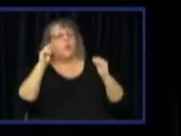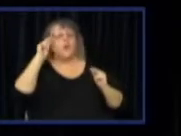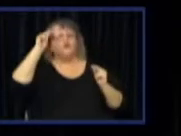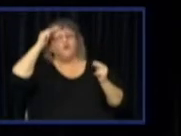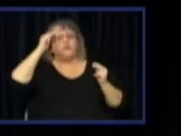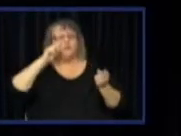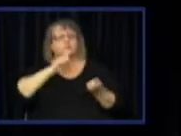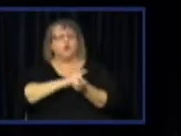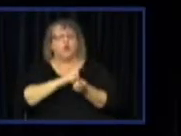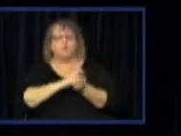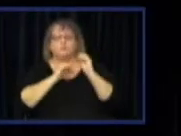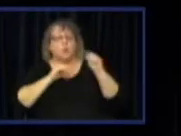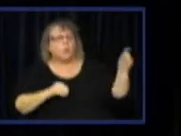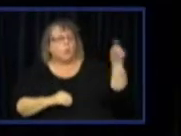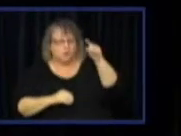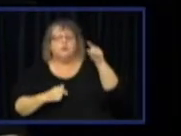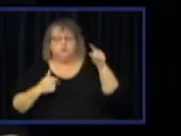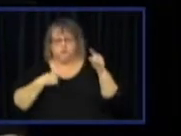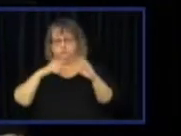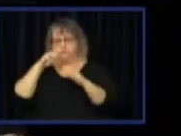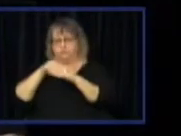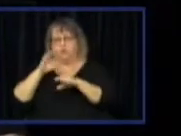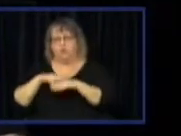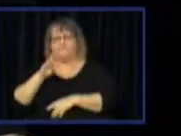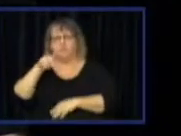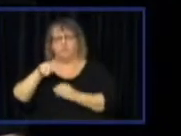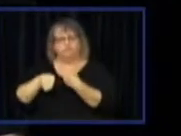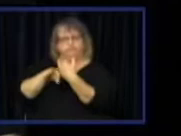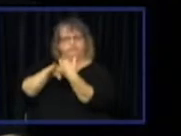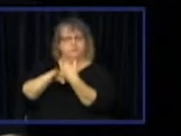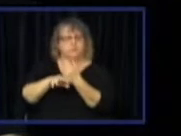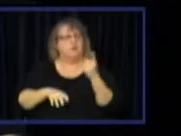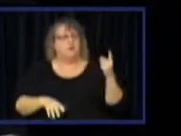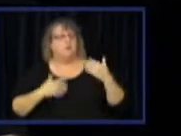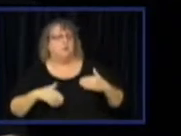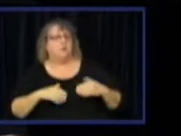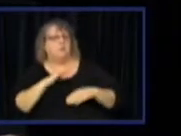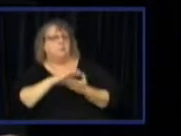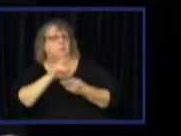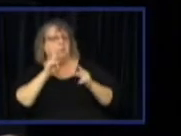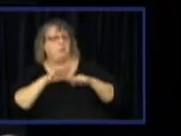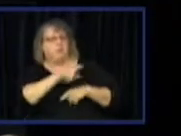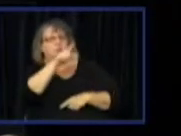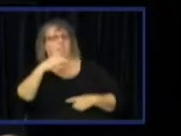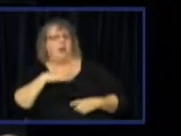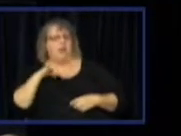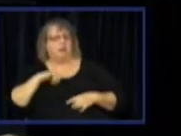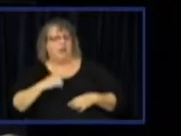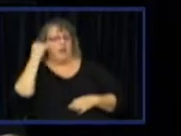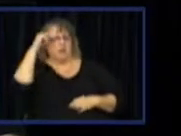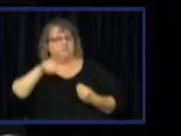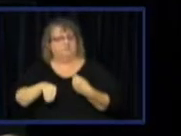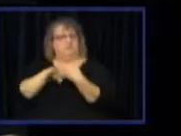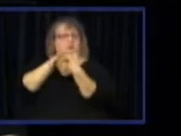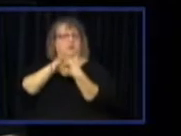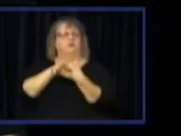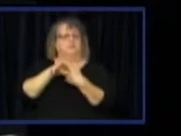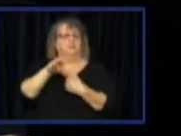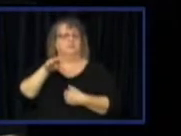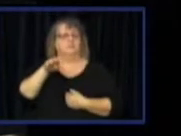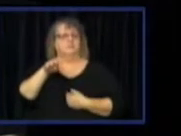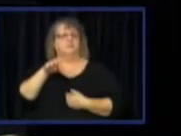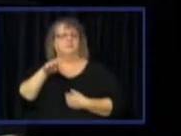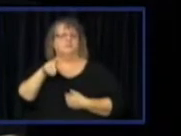site 24/7. Wow, that must be very comforting to people on neighbor islands to hear about that, because I know they often think they kind of